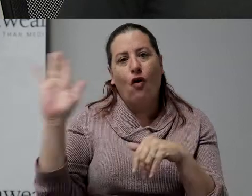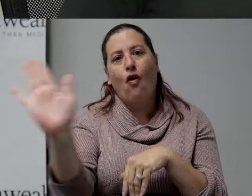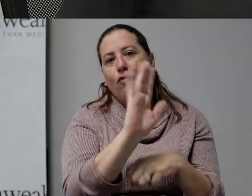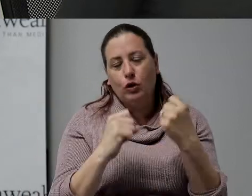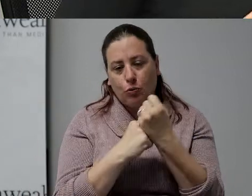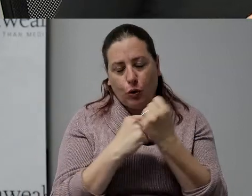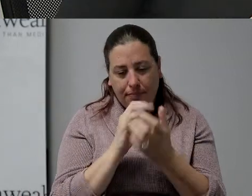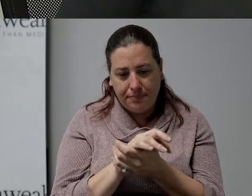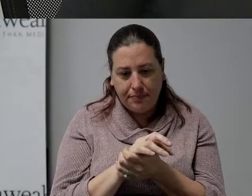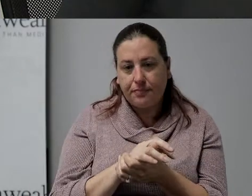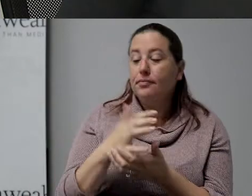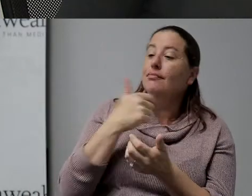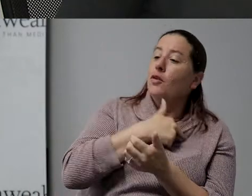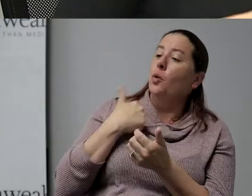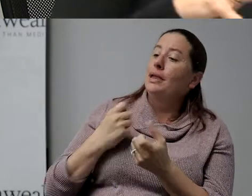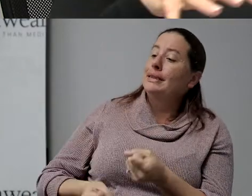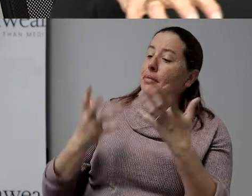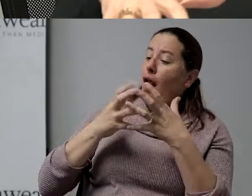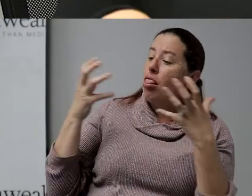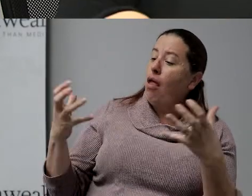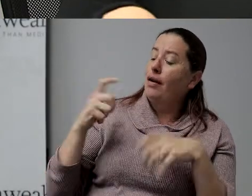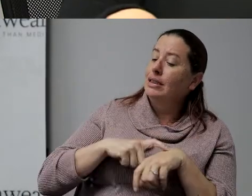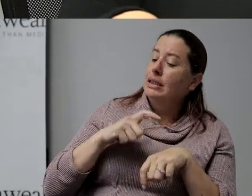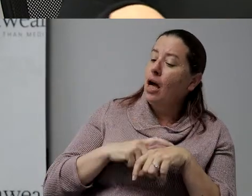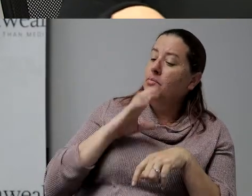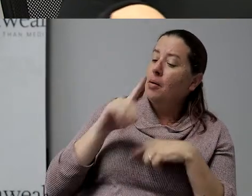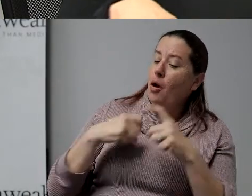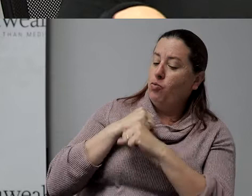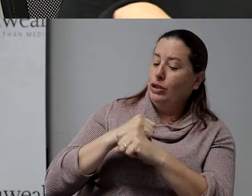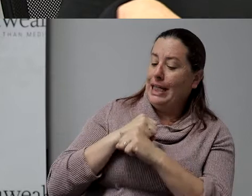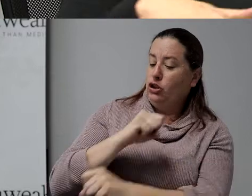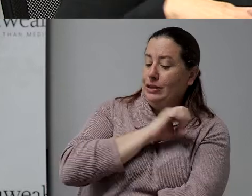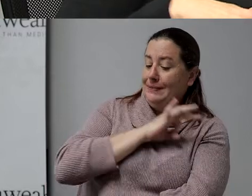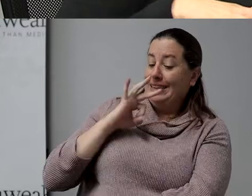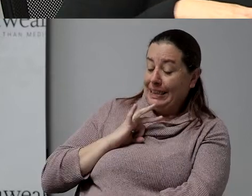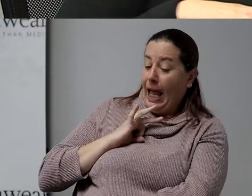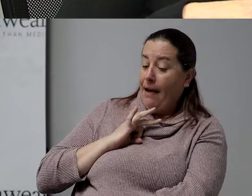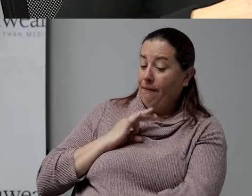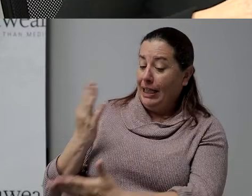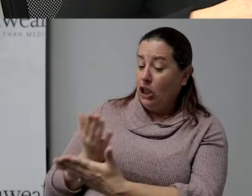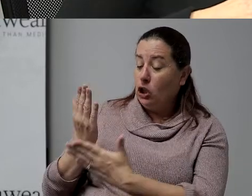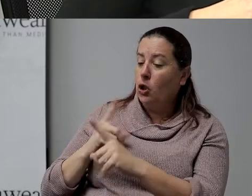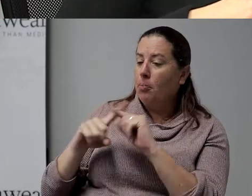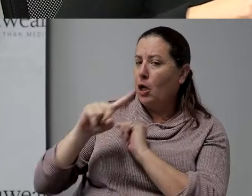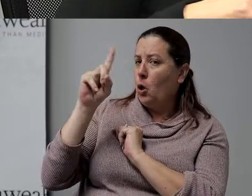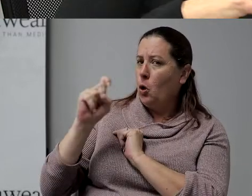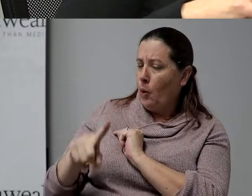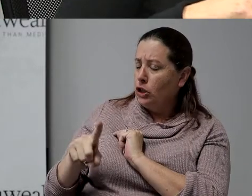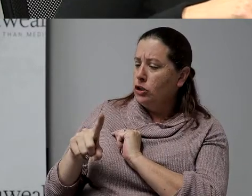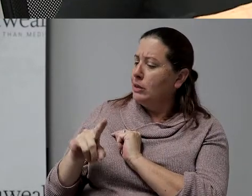So we spend a lot of time talking about the protection of our staff here at the downtown campus. But a question that came in